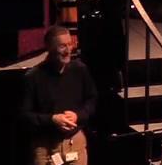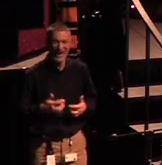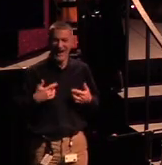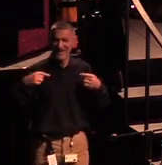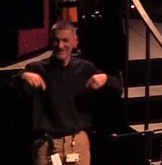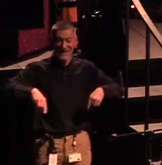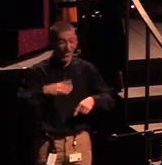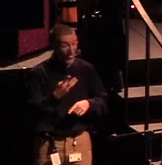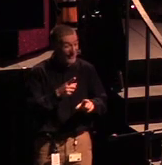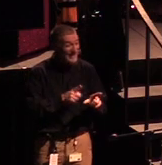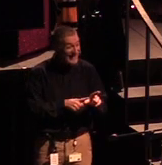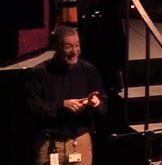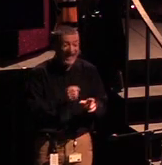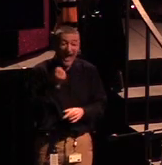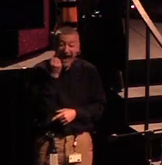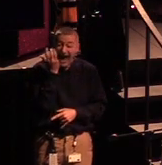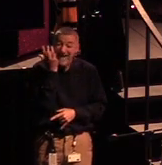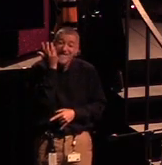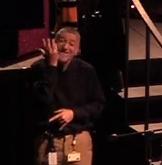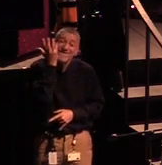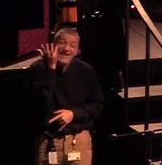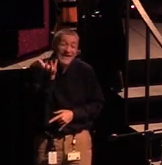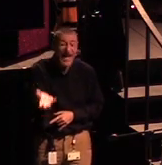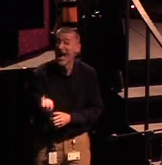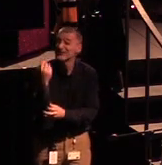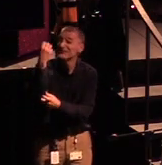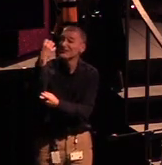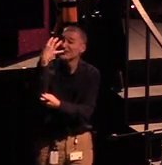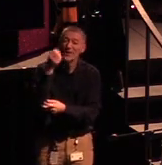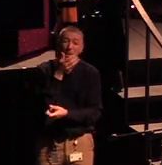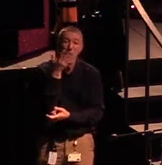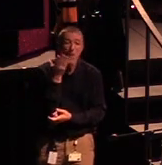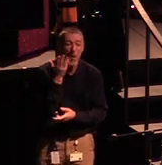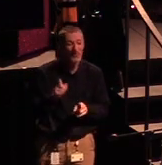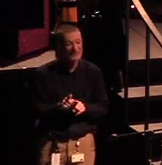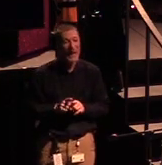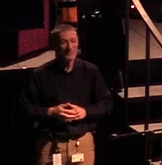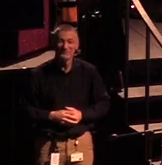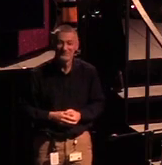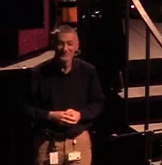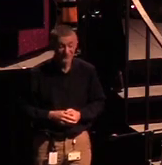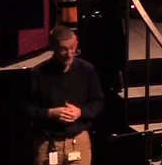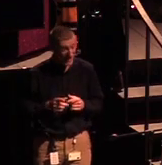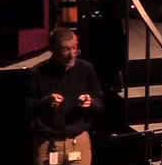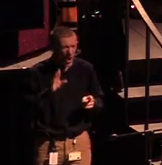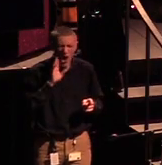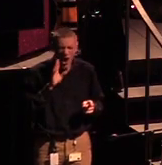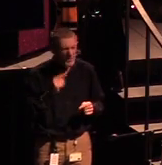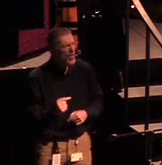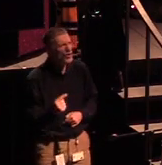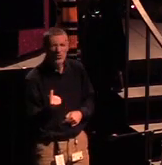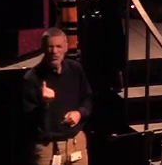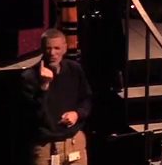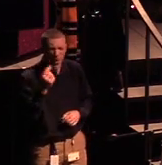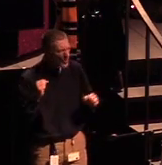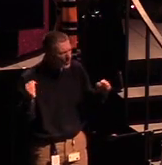hold for three years and let me tell you every single day it's as sunny and as warm as this anything you've heard about the North Sea and